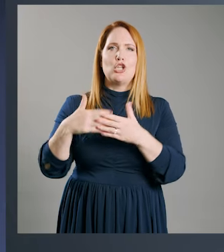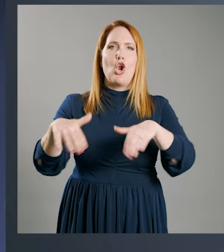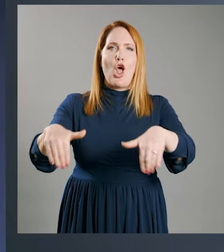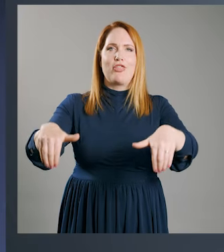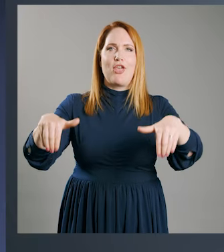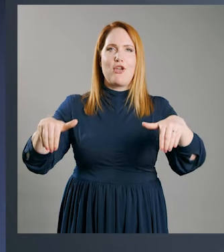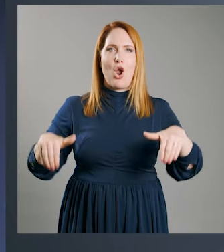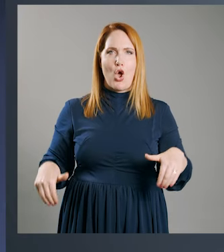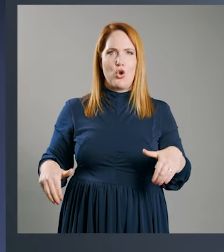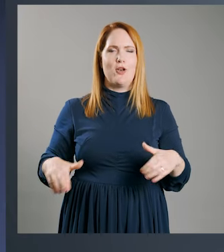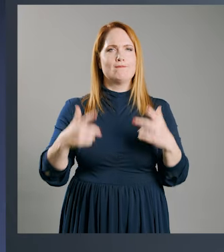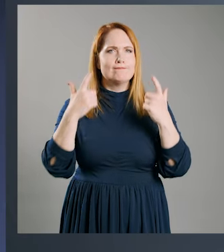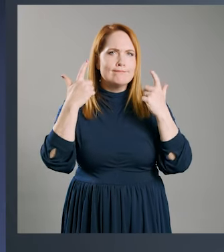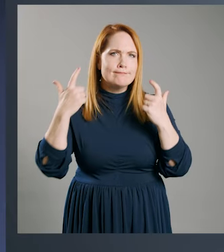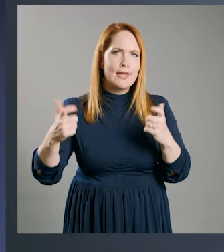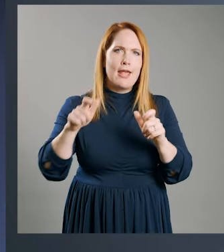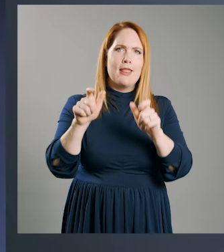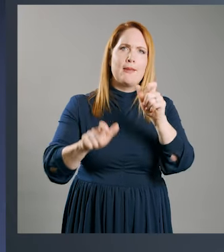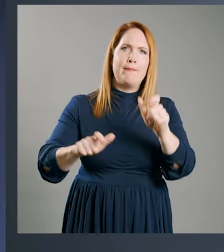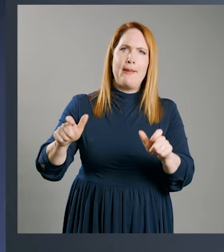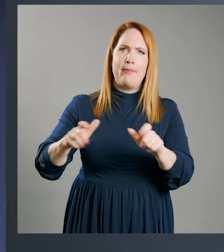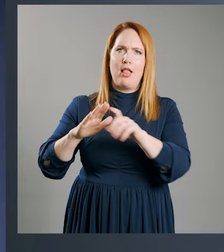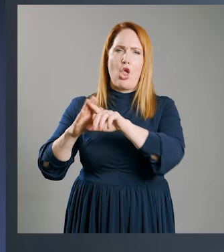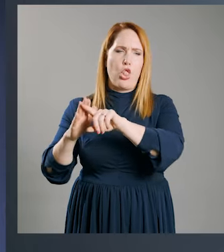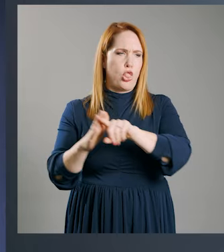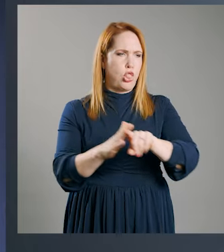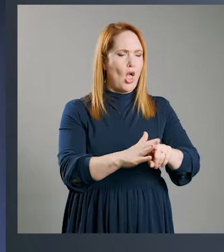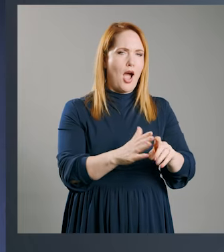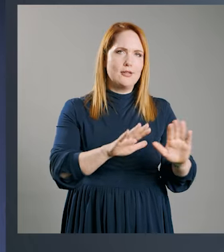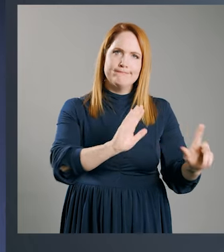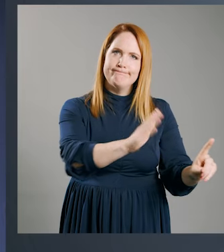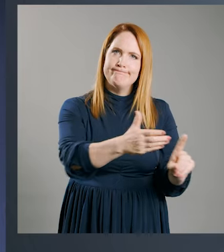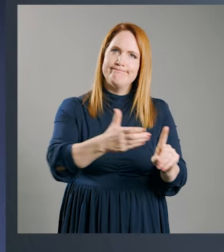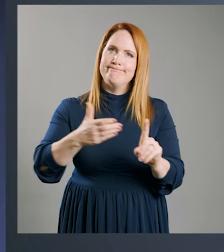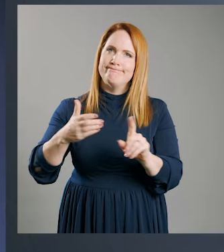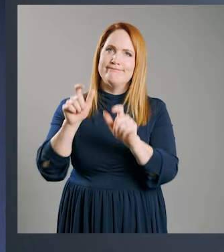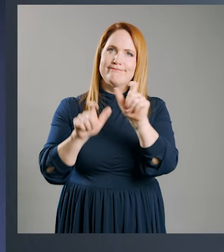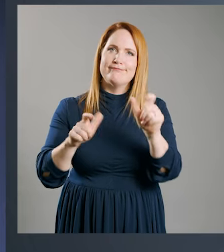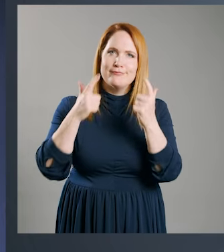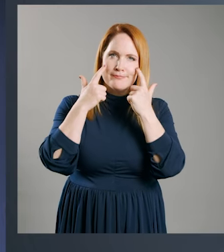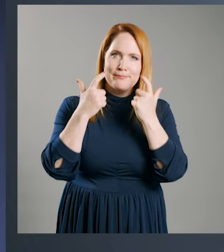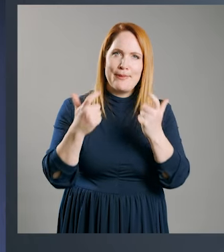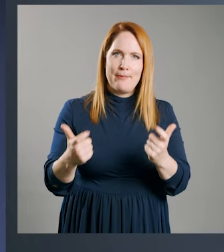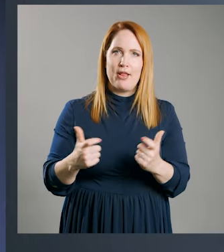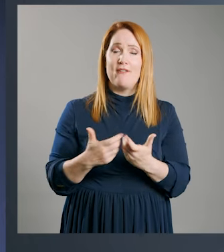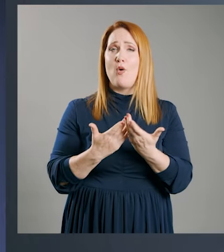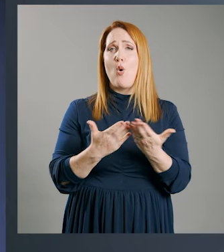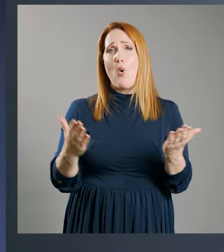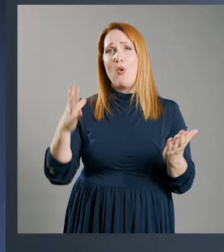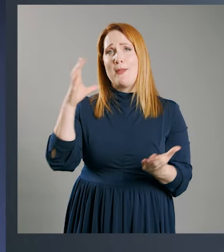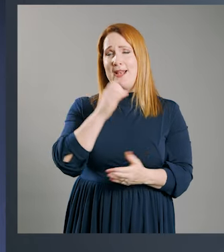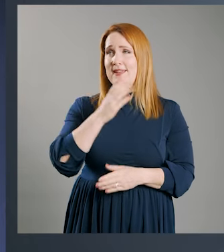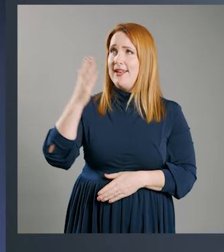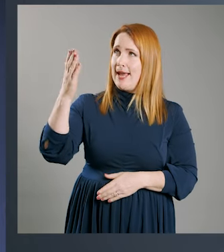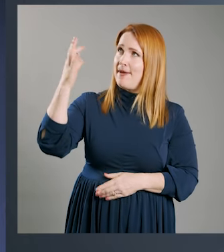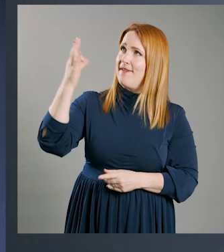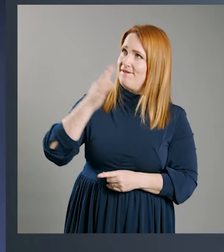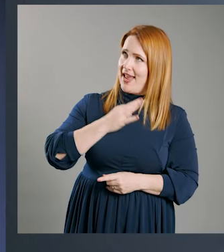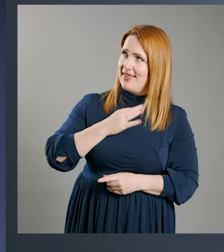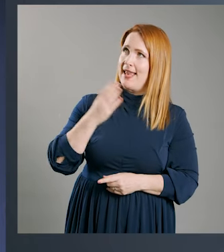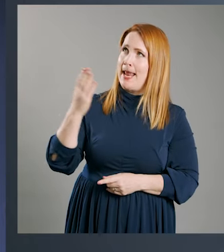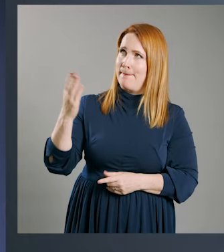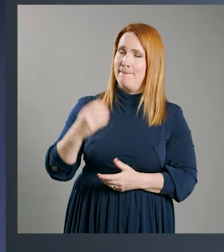his throne, bringing justice to the oppressed, putting things right, making things right, making things new for everyone who believes in him and